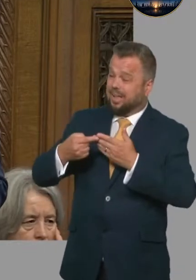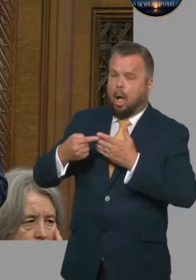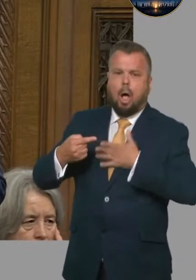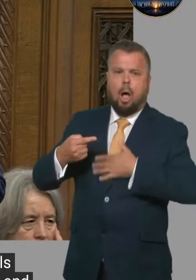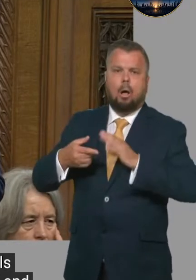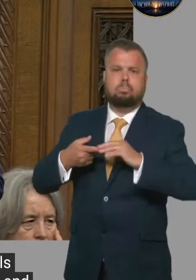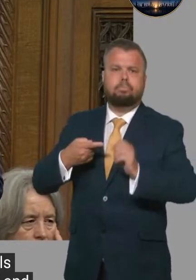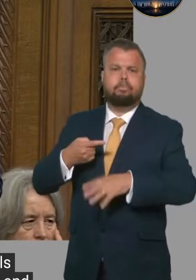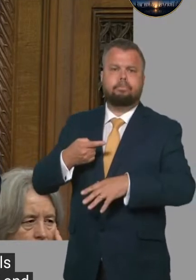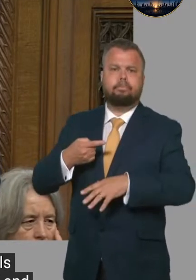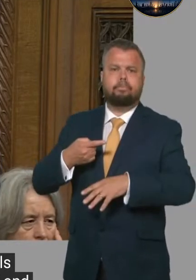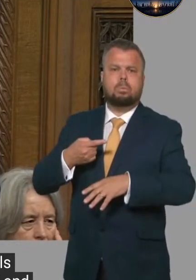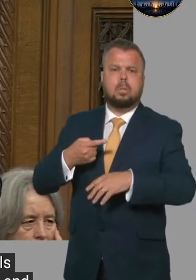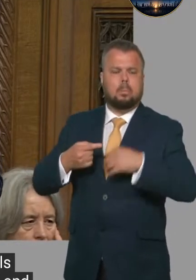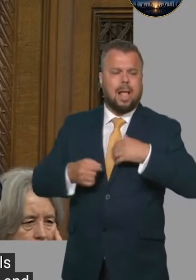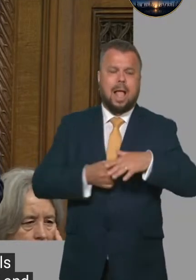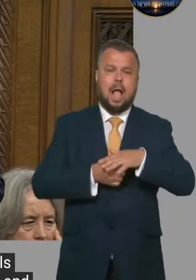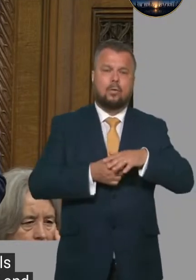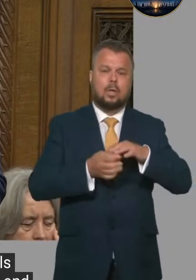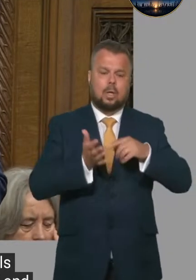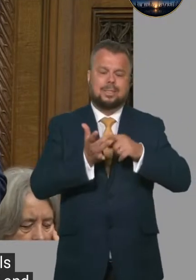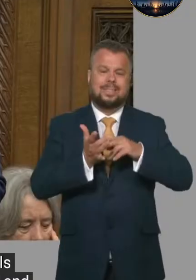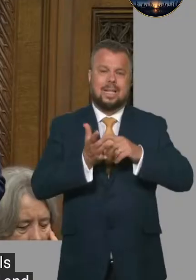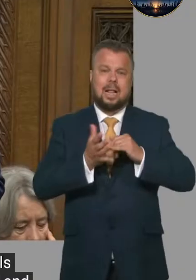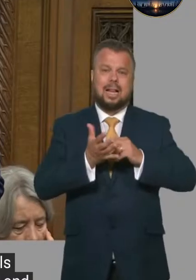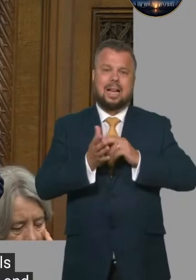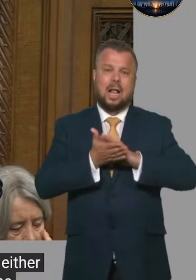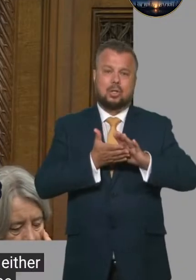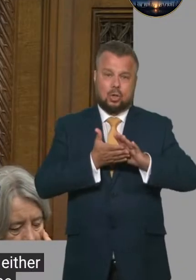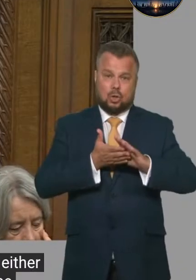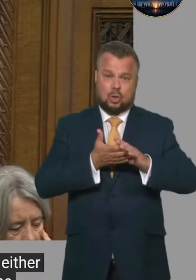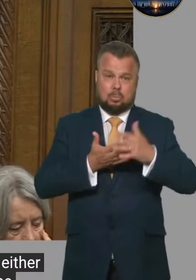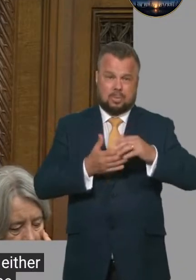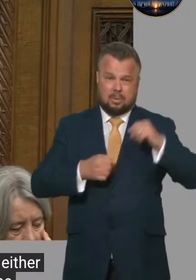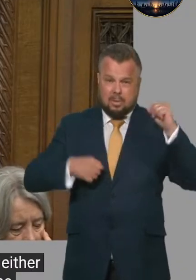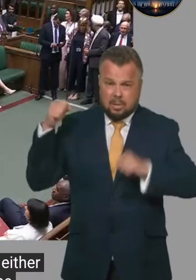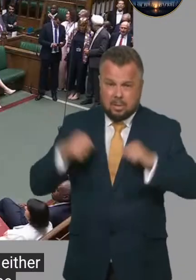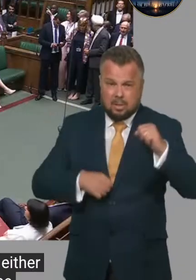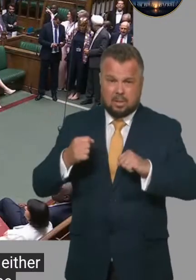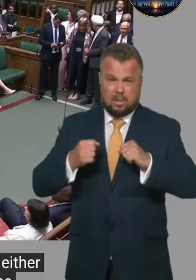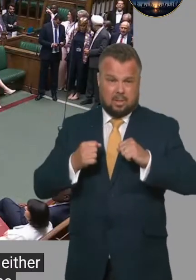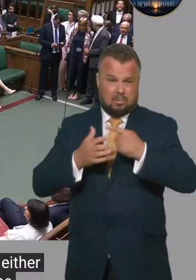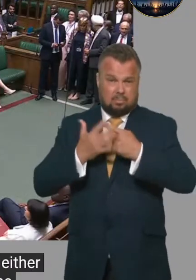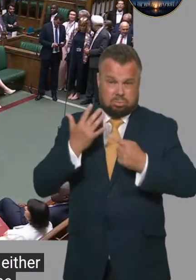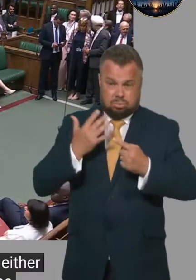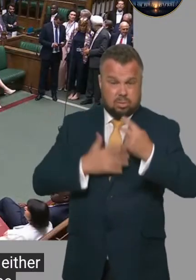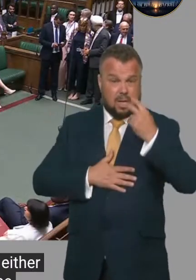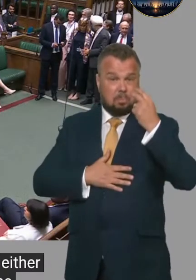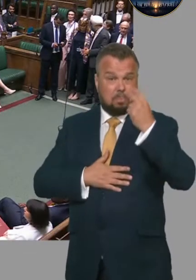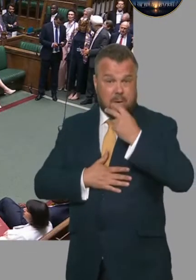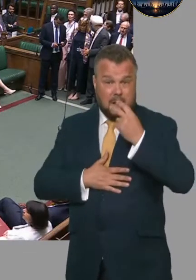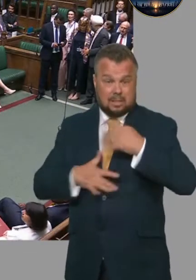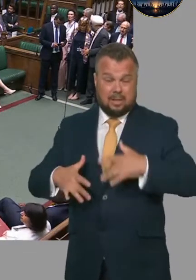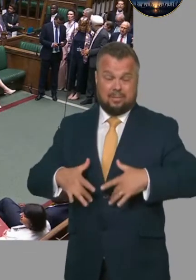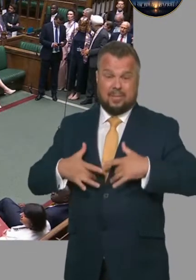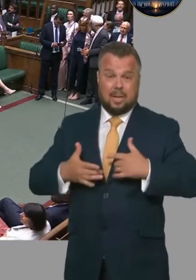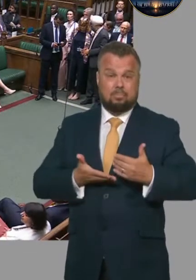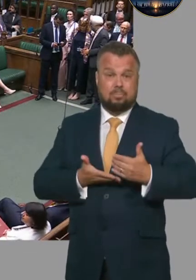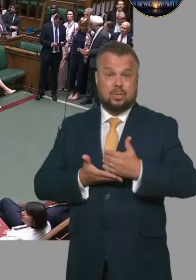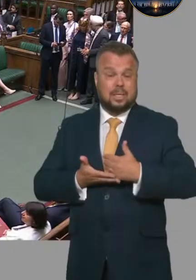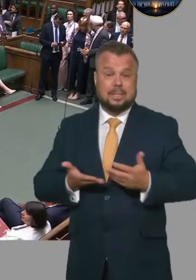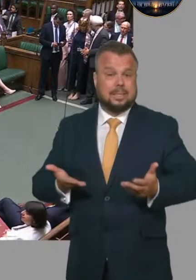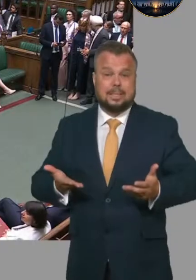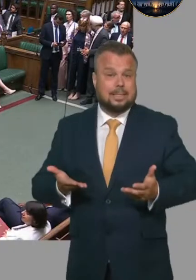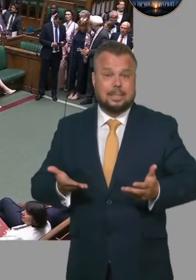victim contact scheme. Can government ministers please do more to support them? I'm grateful to the